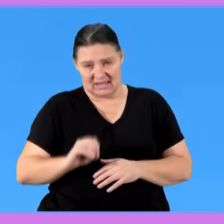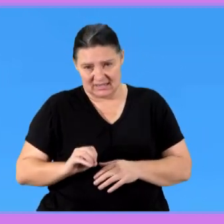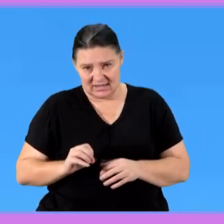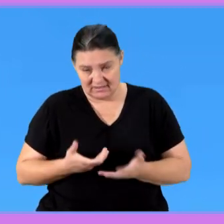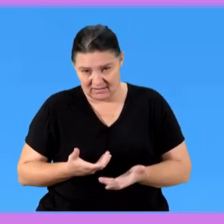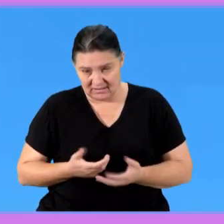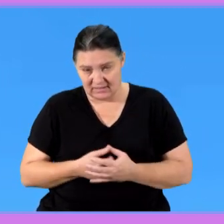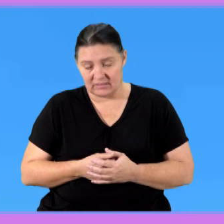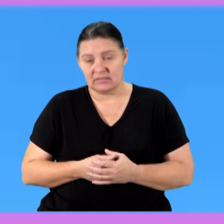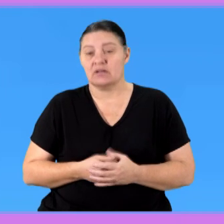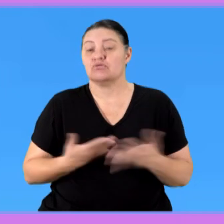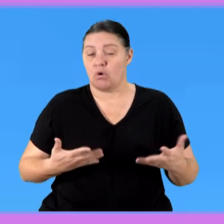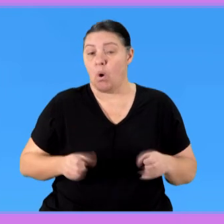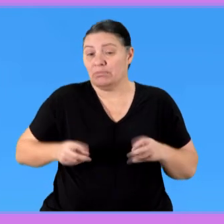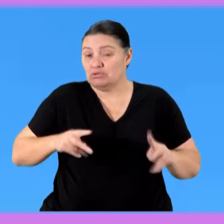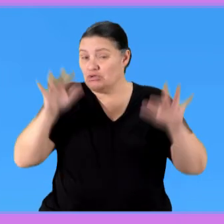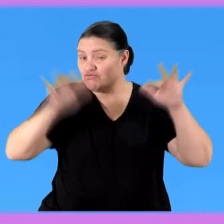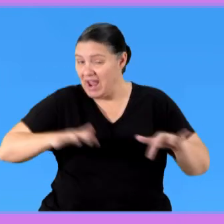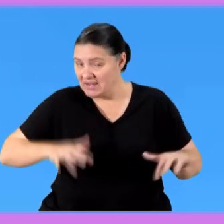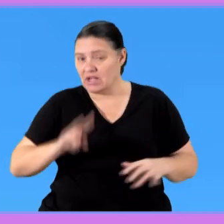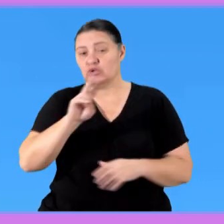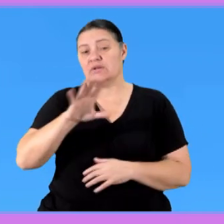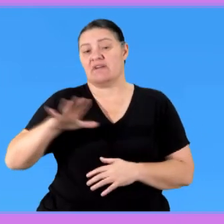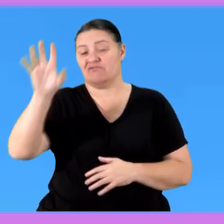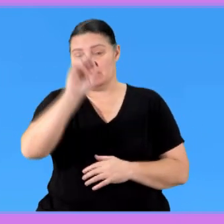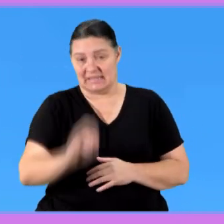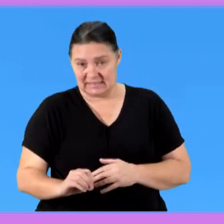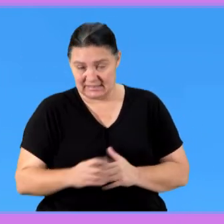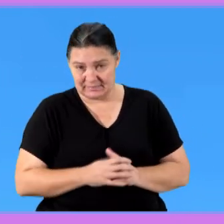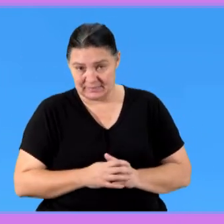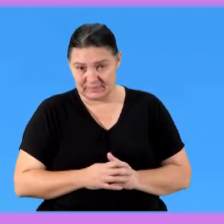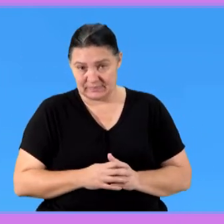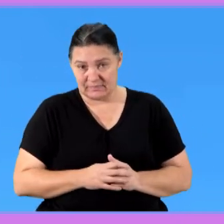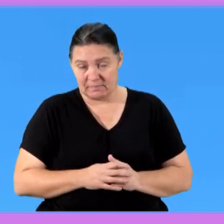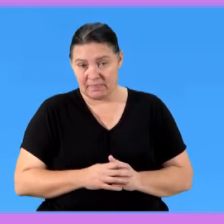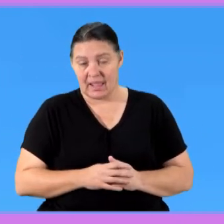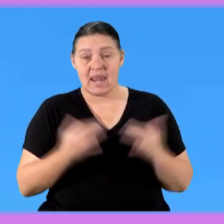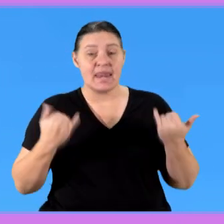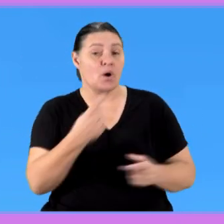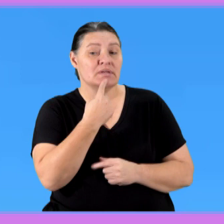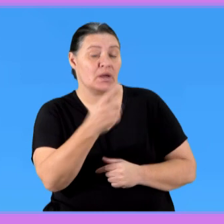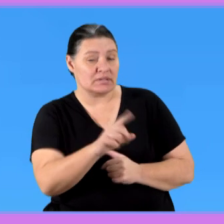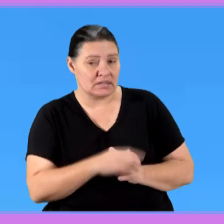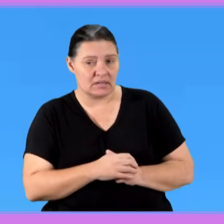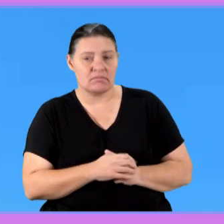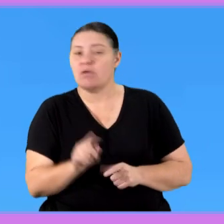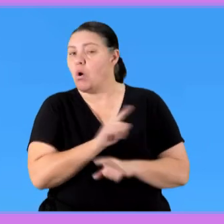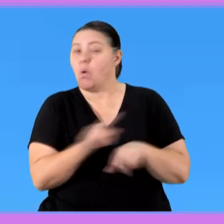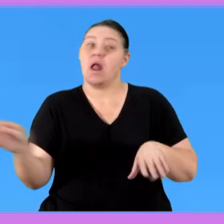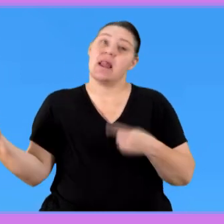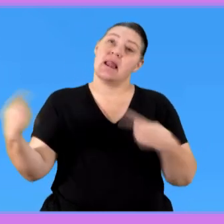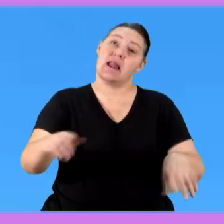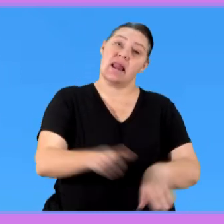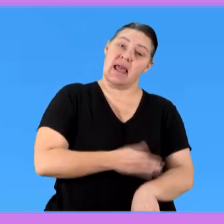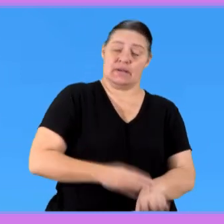25%. Right? So chance for rain is 25%. And now we are saying they will